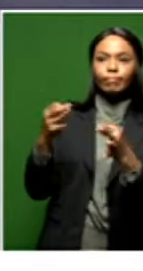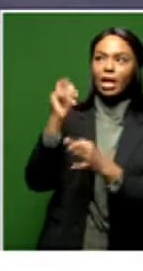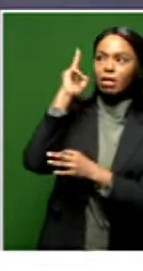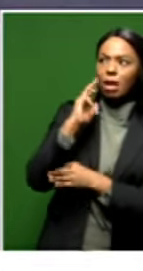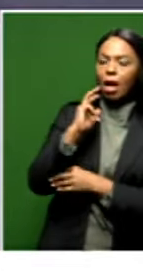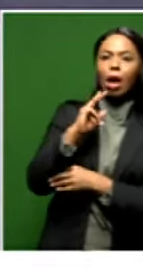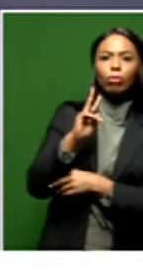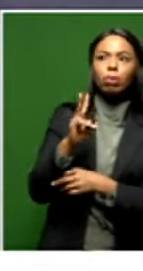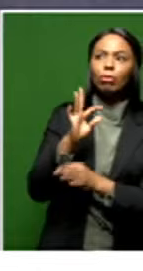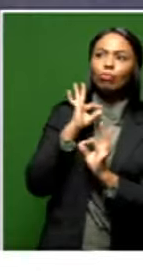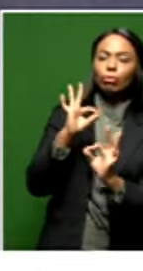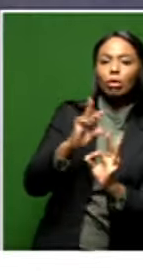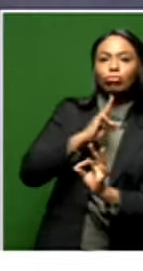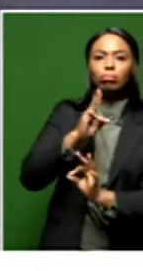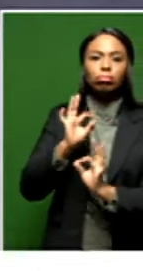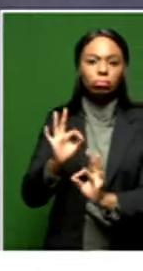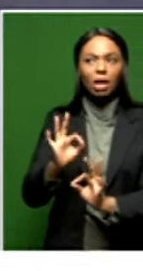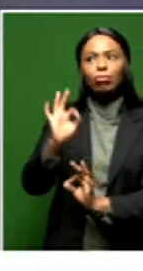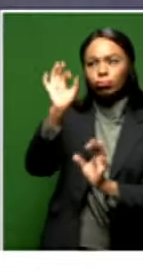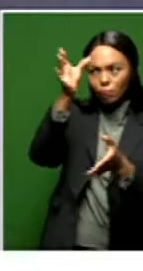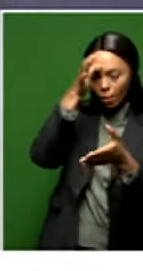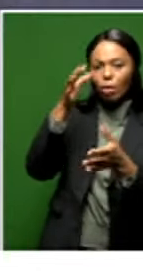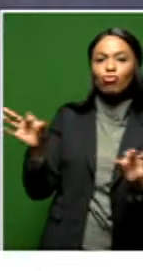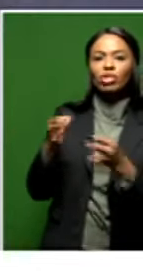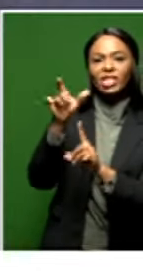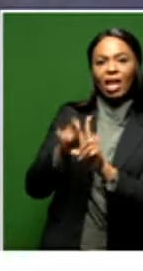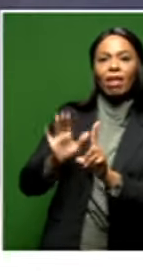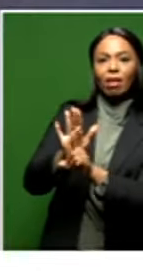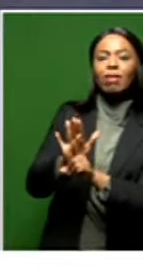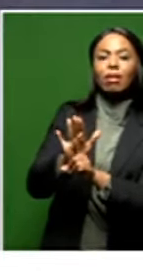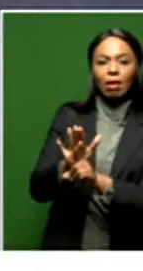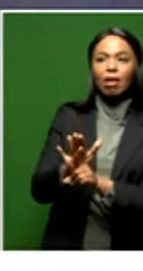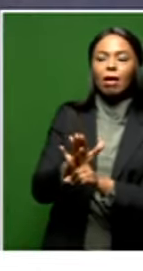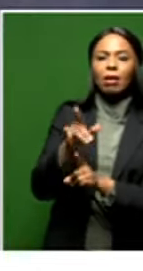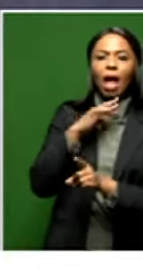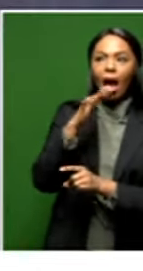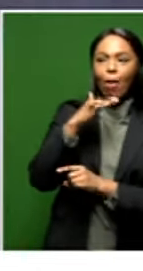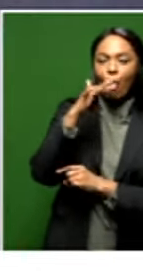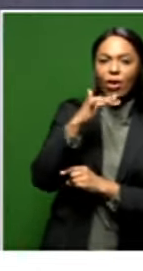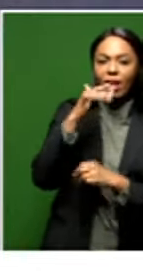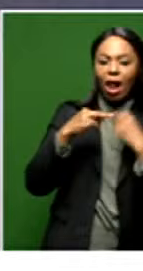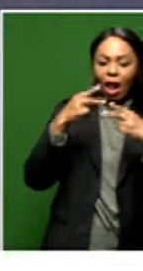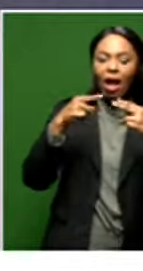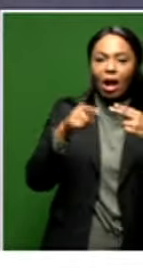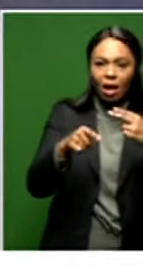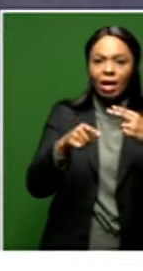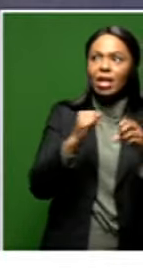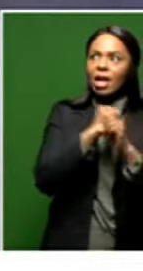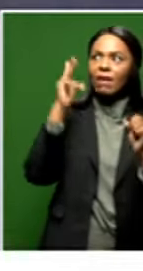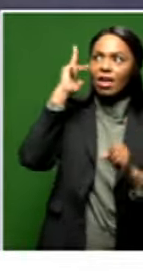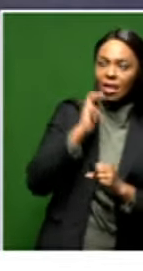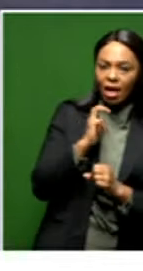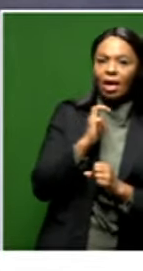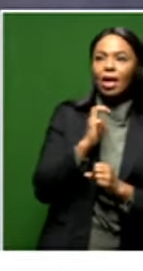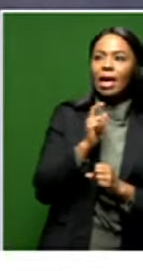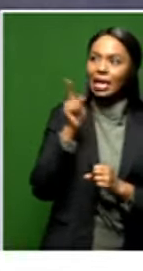that. I think, he's just a brilliant musician, and he would hear harmonies that I would never hear in my life.